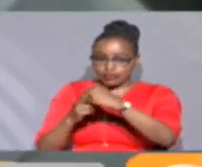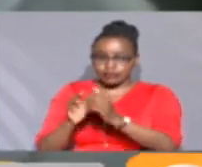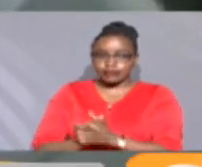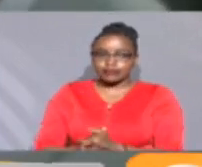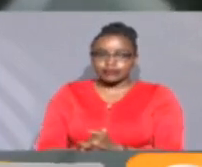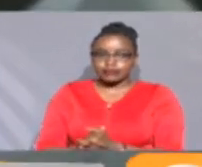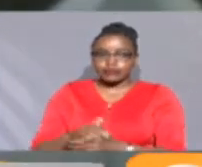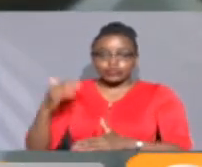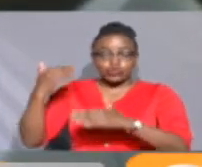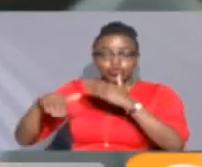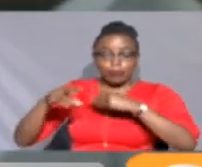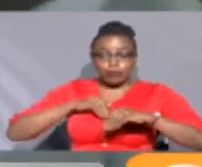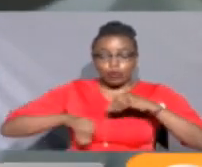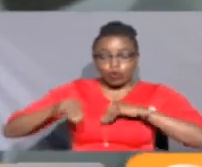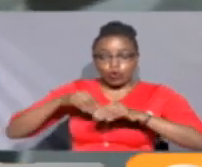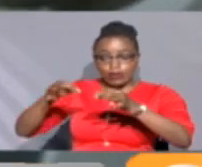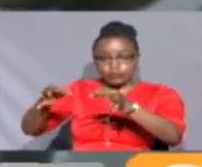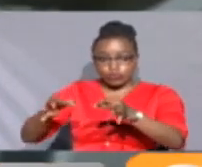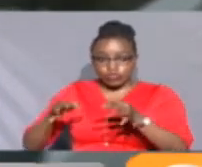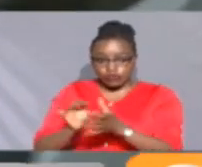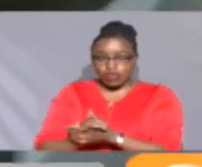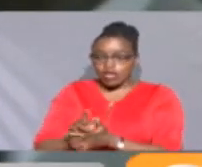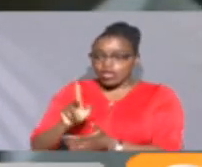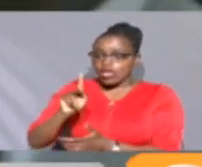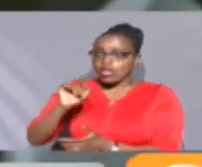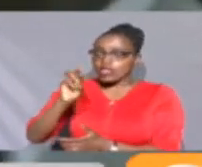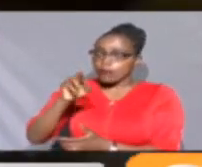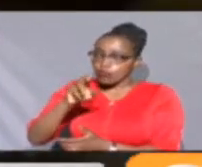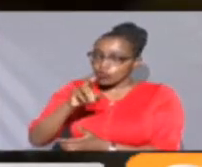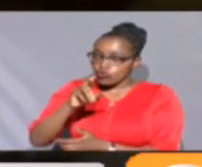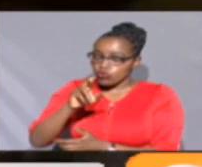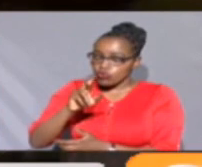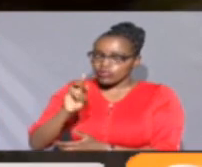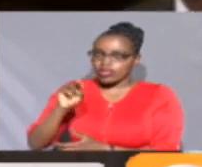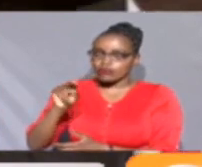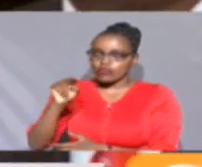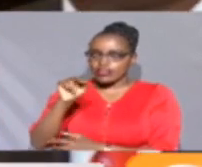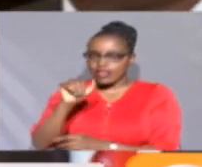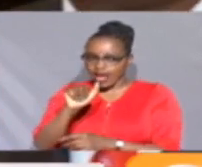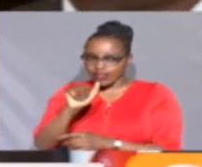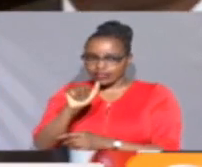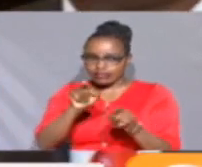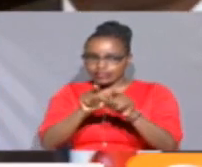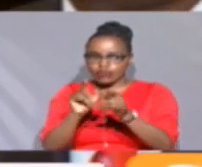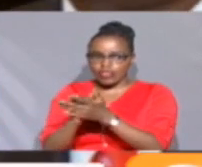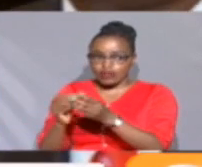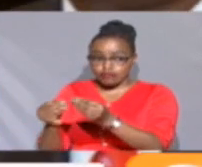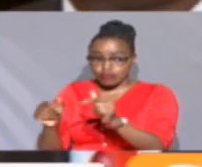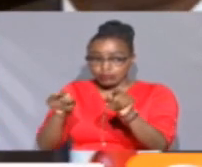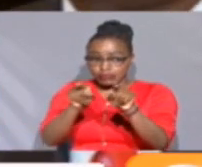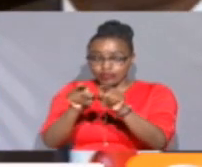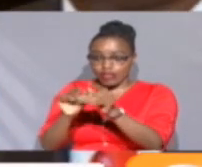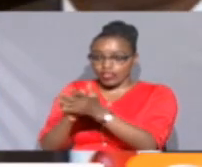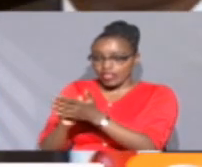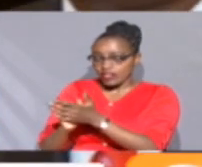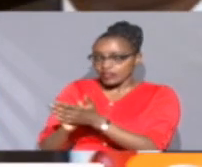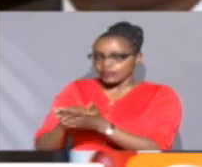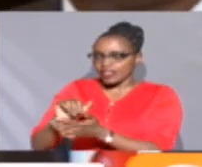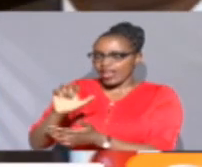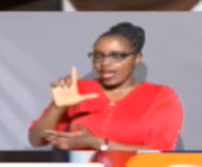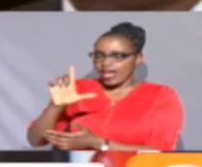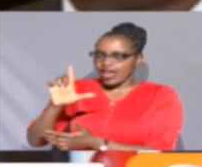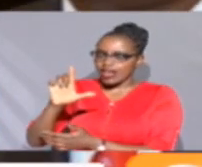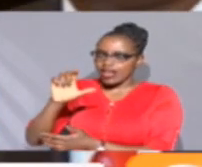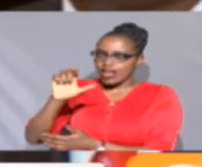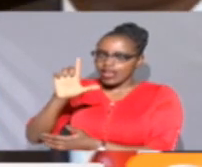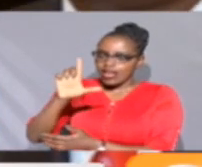stop corruption at the Treasury, Kimunya must go. Kipipiri MP Amos Kimunya's handling of the sale of Grand Regency Hotel, now